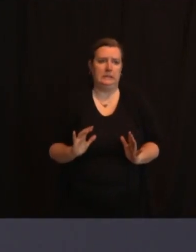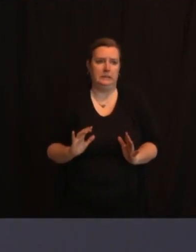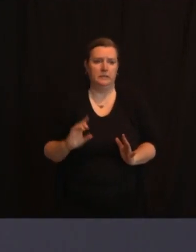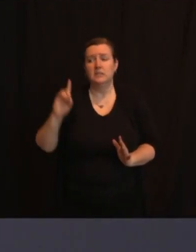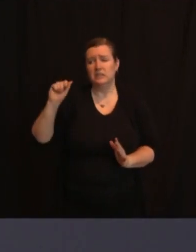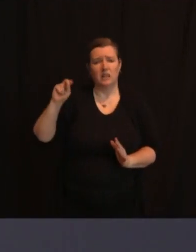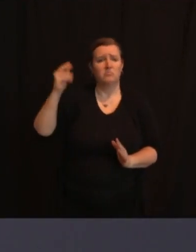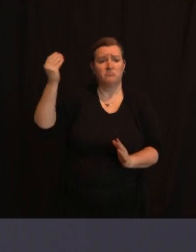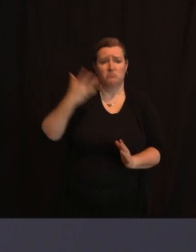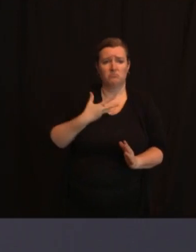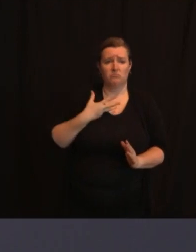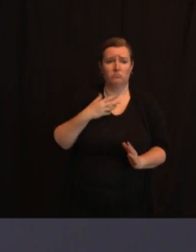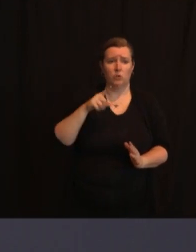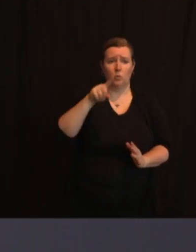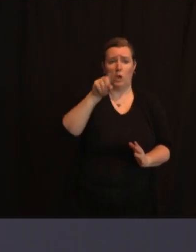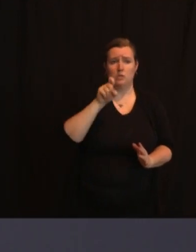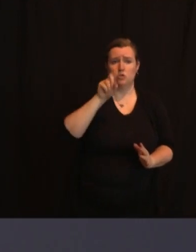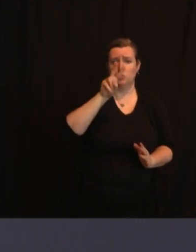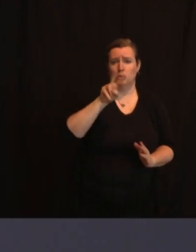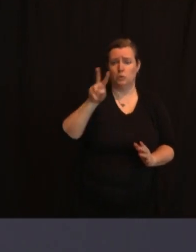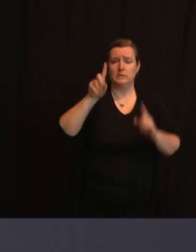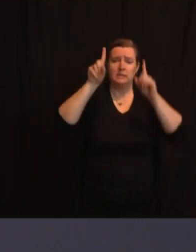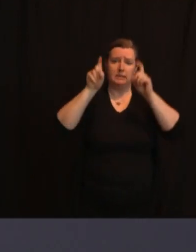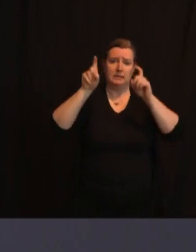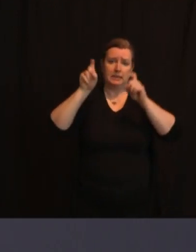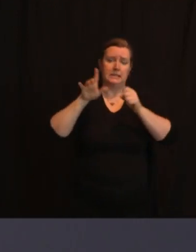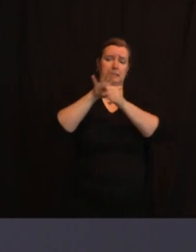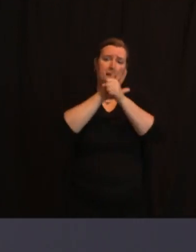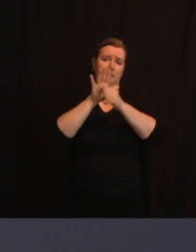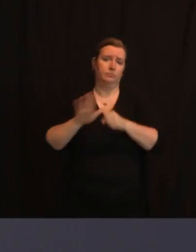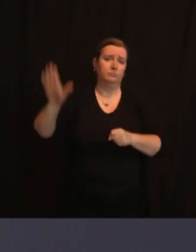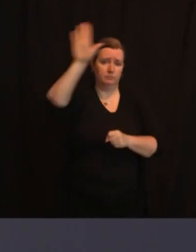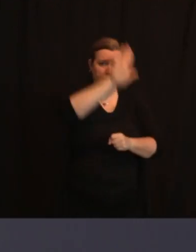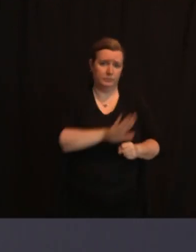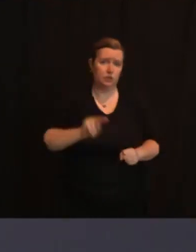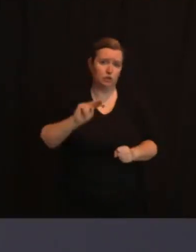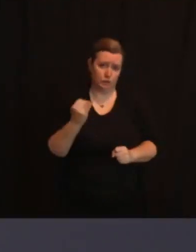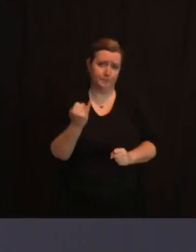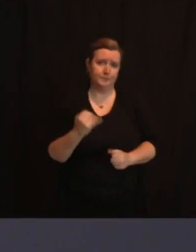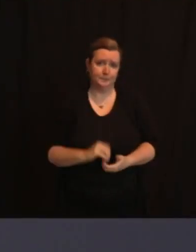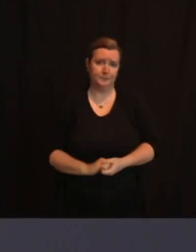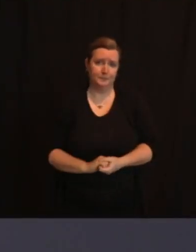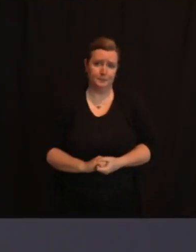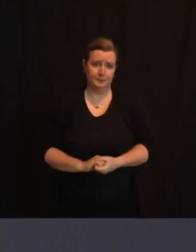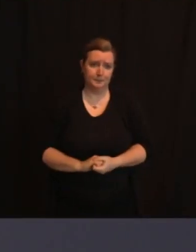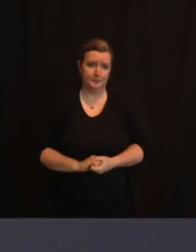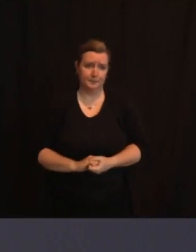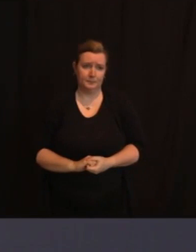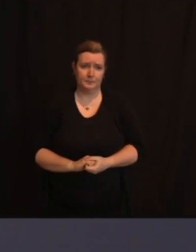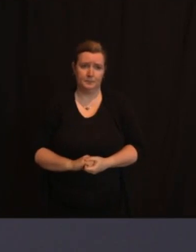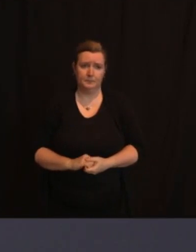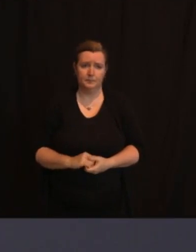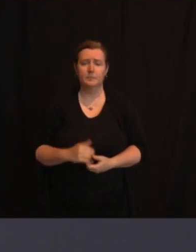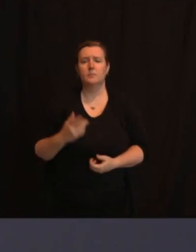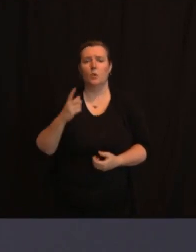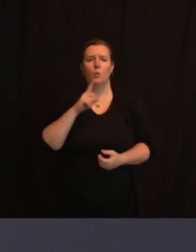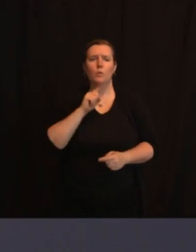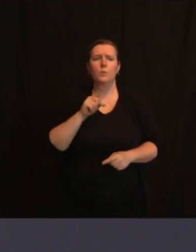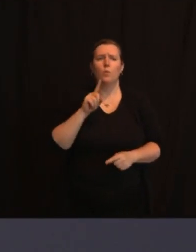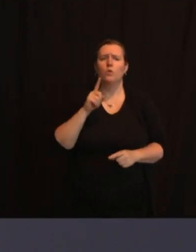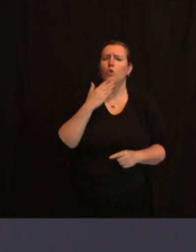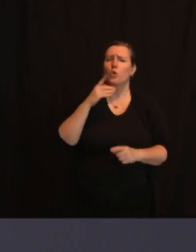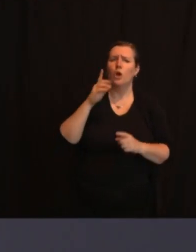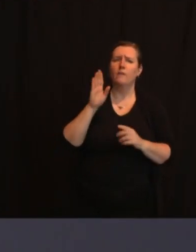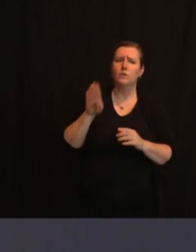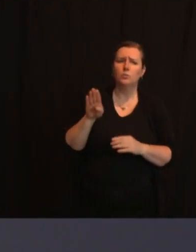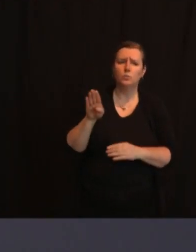Brent, we'll go to you if that's okay. Good afternoon. Will the state have the Casino Control Board make sure Atlantic City